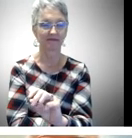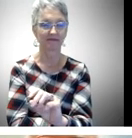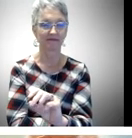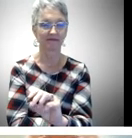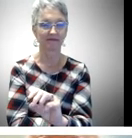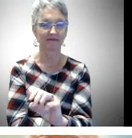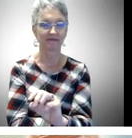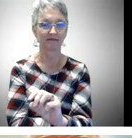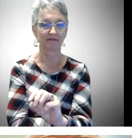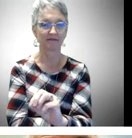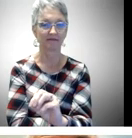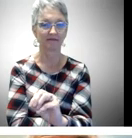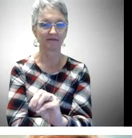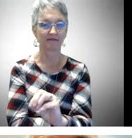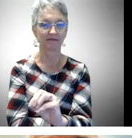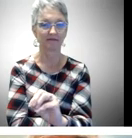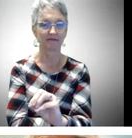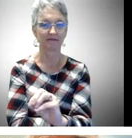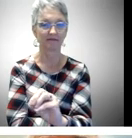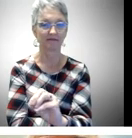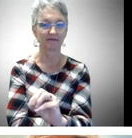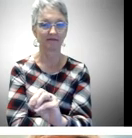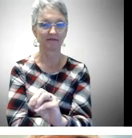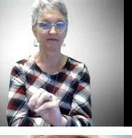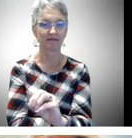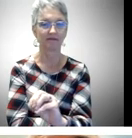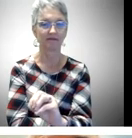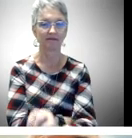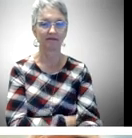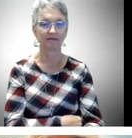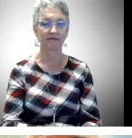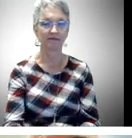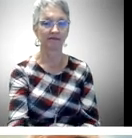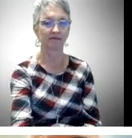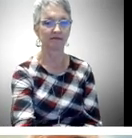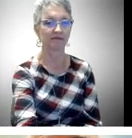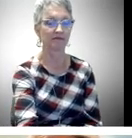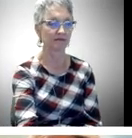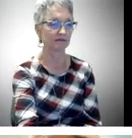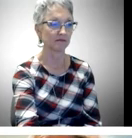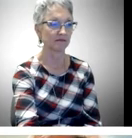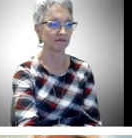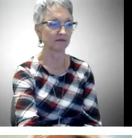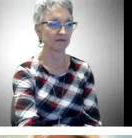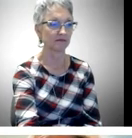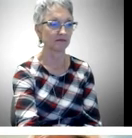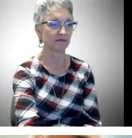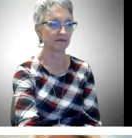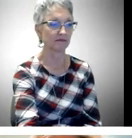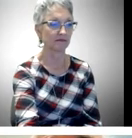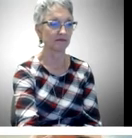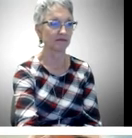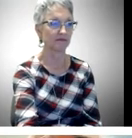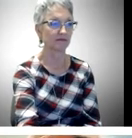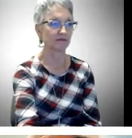a guardianship, the court has to make specific findings. Does the person retain the right to decide where they want to live?